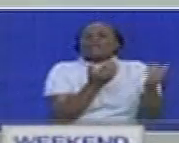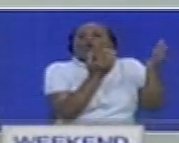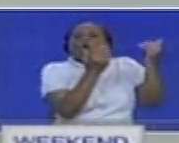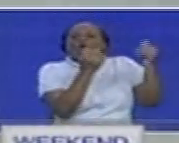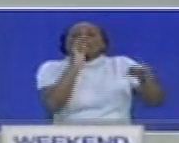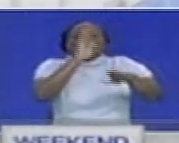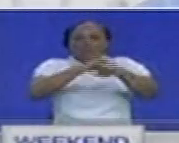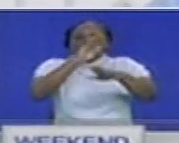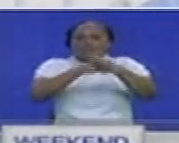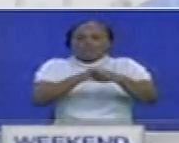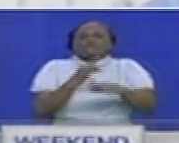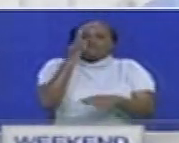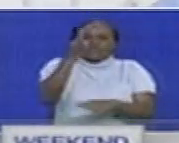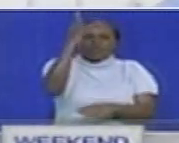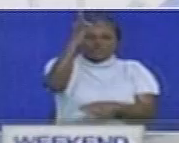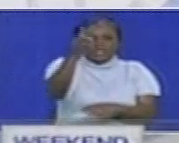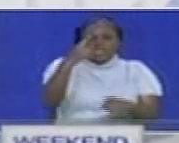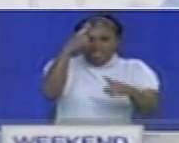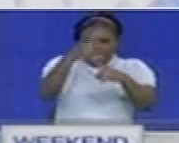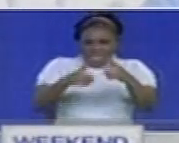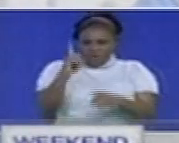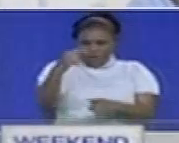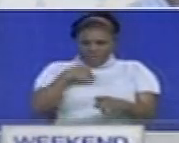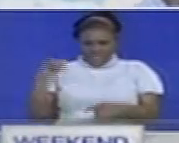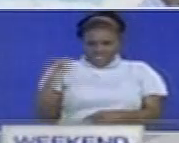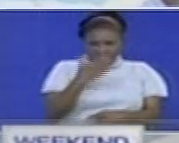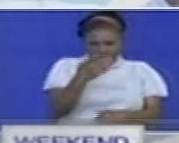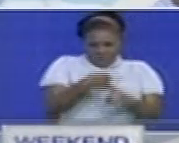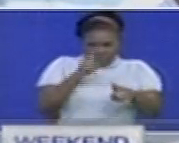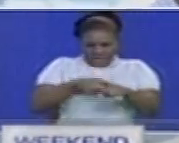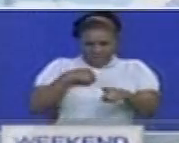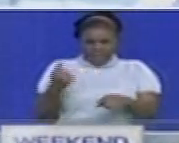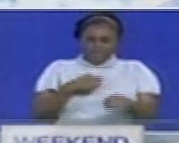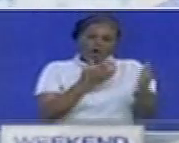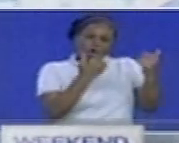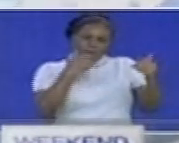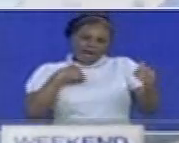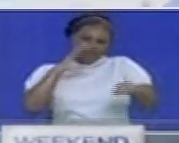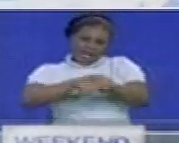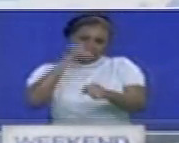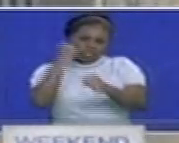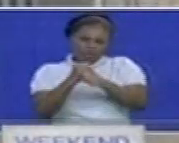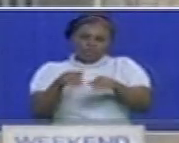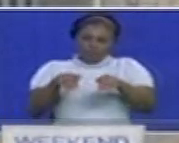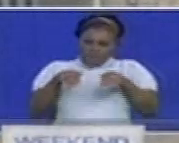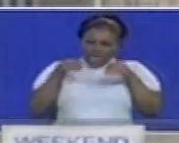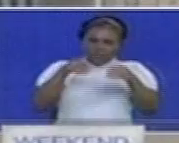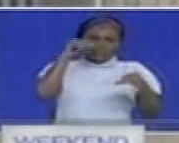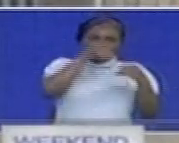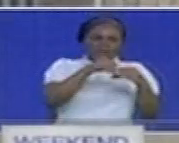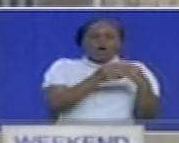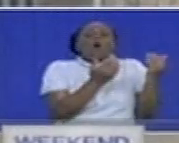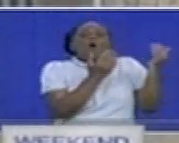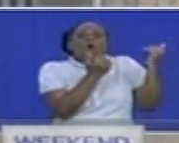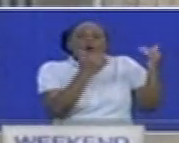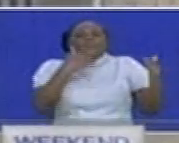good things to come. Nimeshakaa mwaka mmoja hapa kutoka nikuje, tulikuwa na matarajio tapata kazi. Tunangoja ma investor. Ha, tuna matarajio